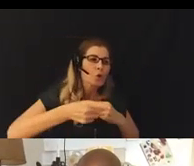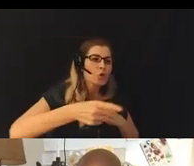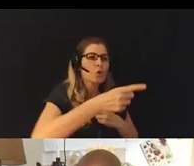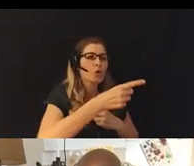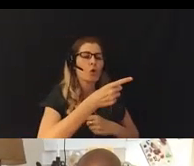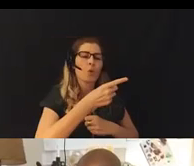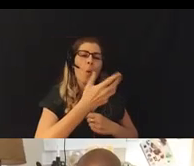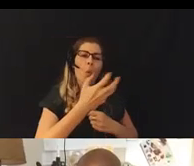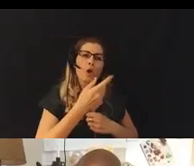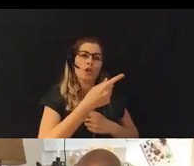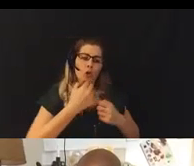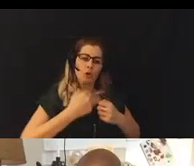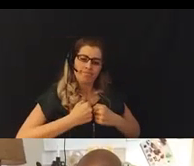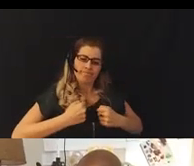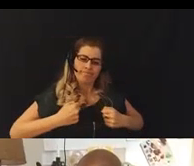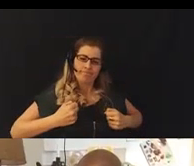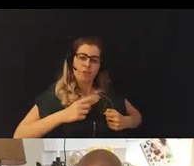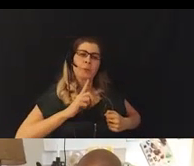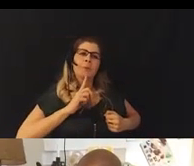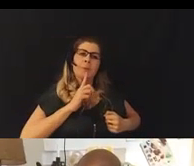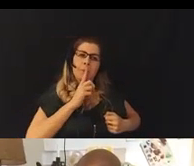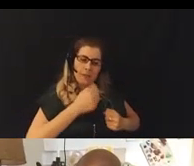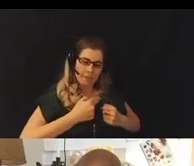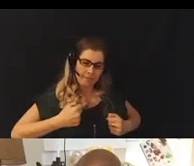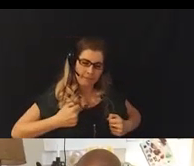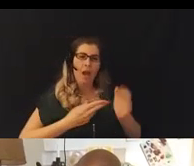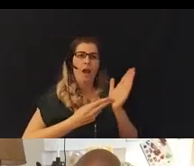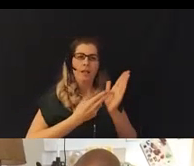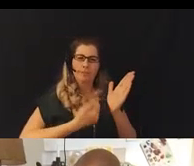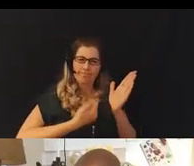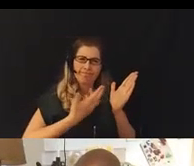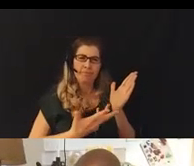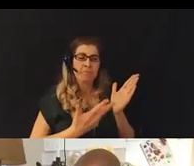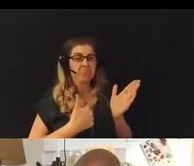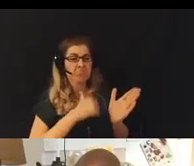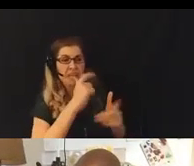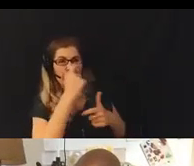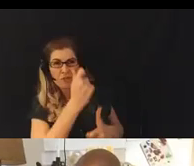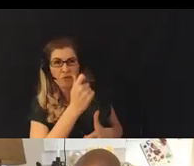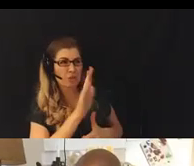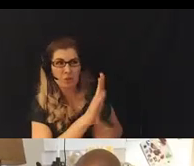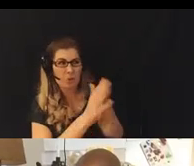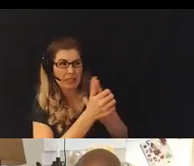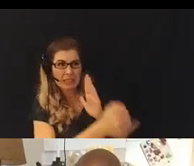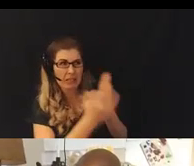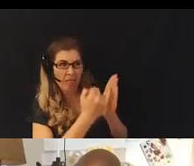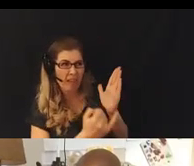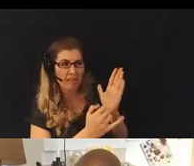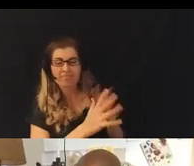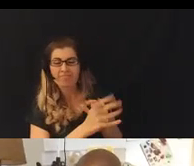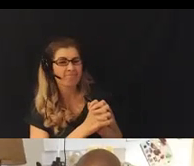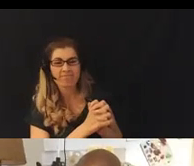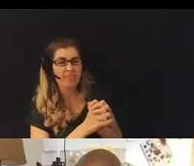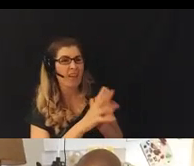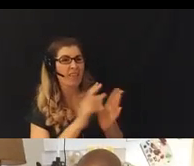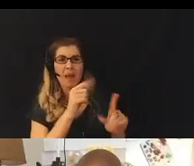say explicitly, I'm not interested in you being able to draw well, right? That's not my goal of being a teacher or you